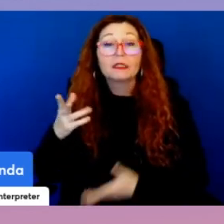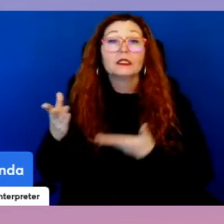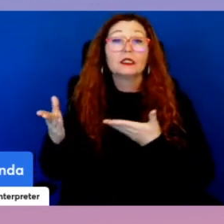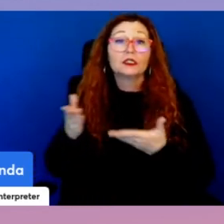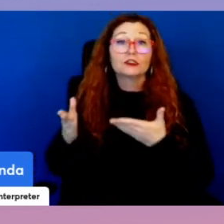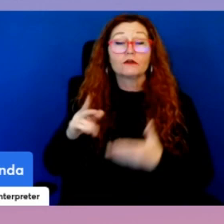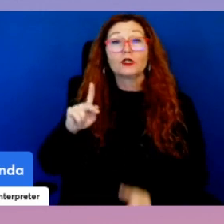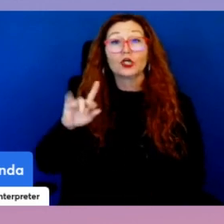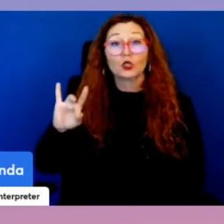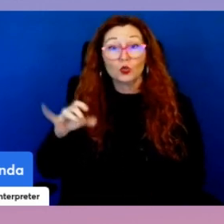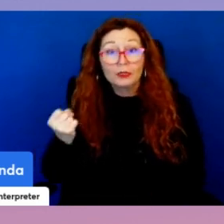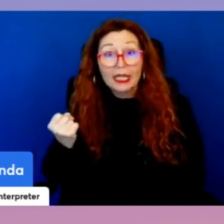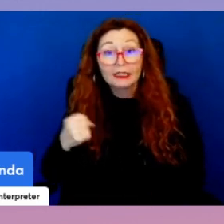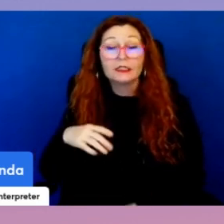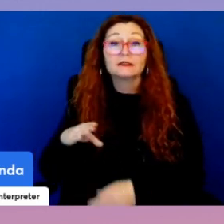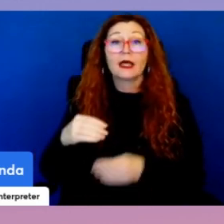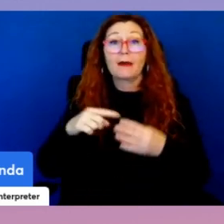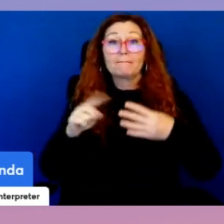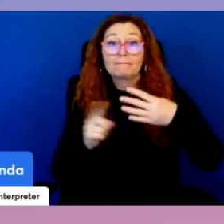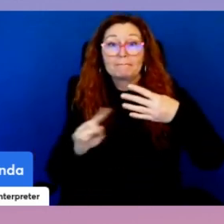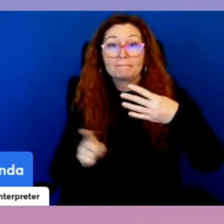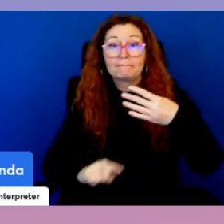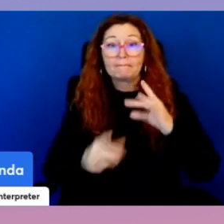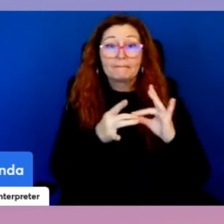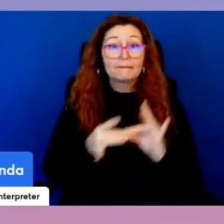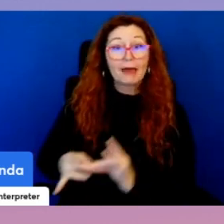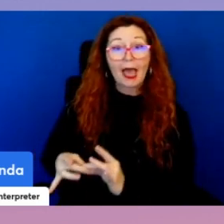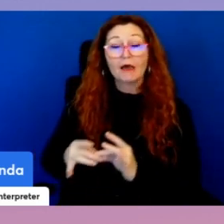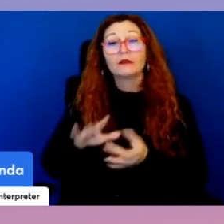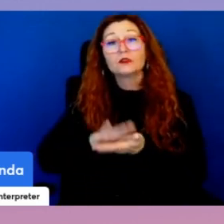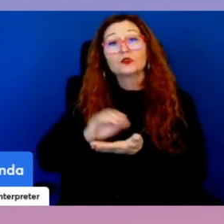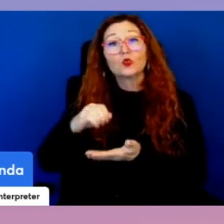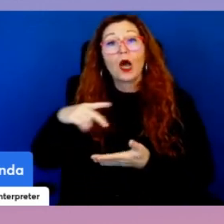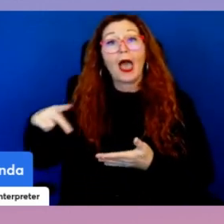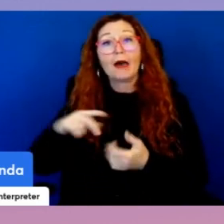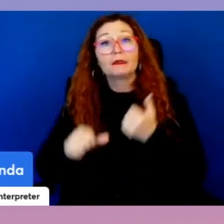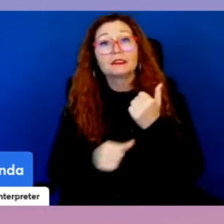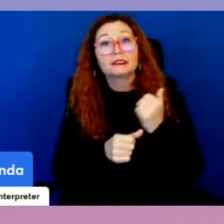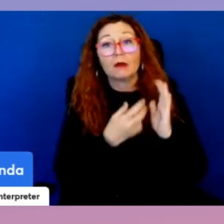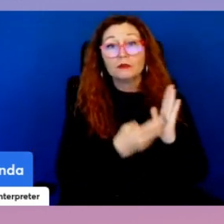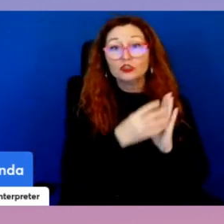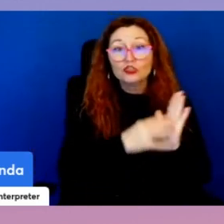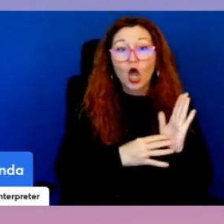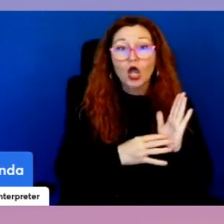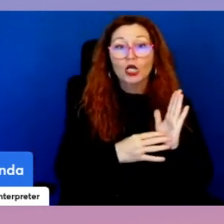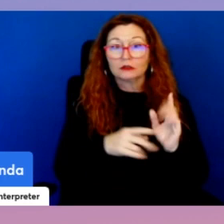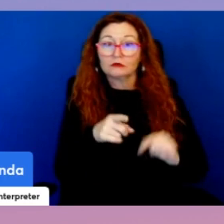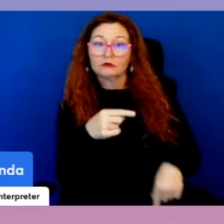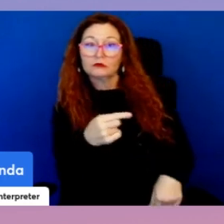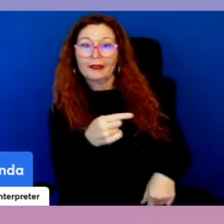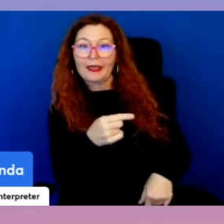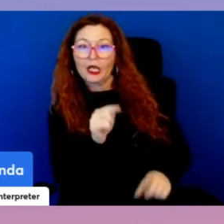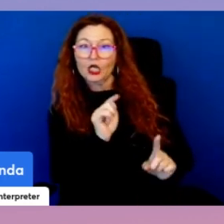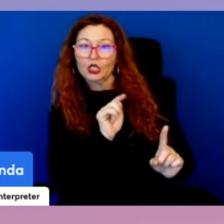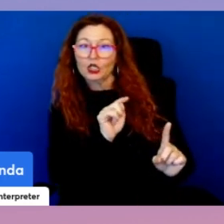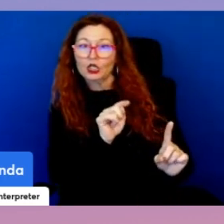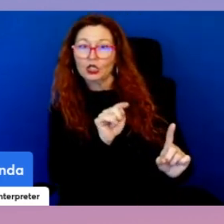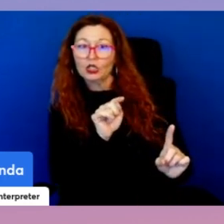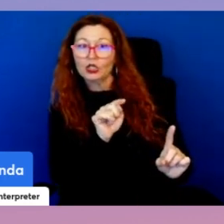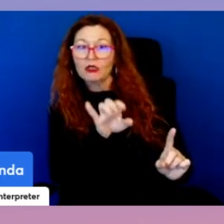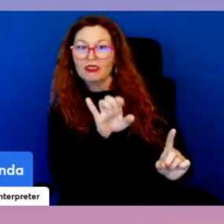Kubernetes server. The path is school app subchart, which is right here. This is what we're